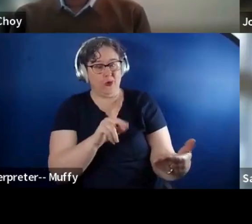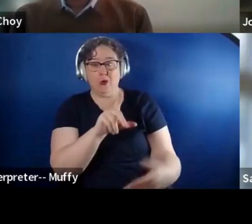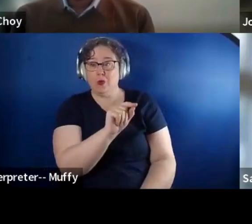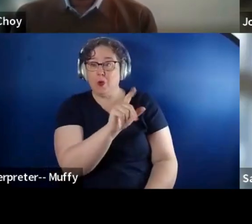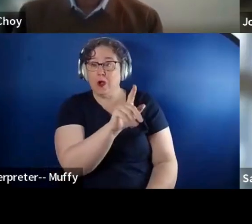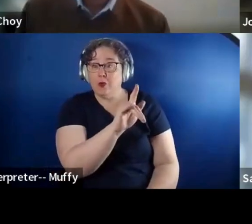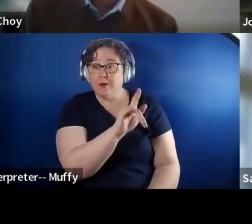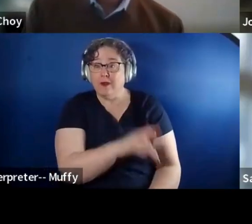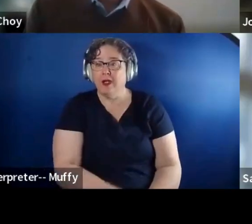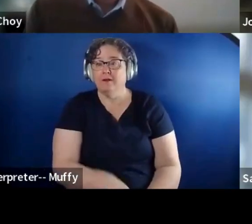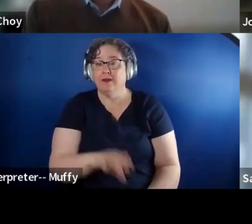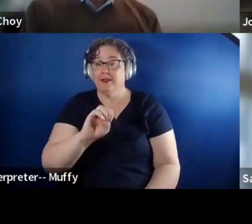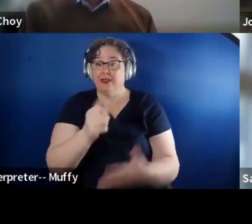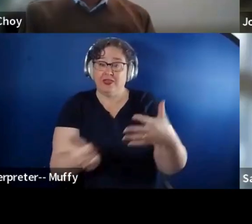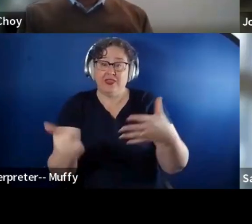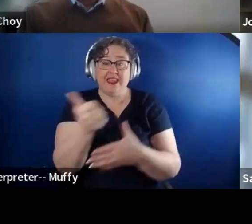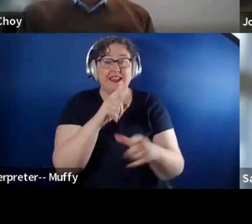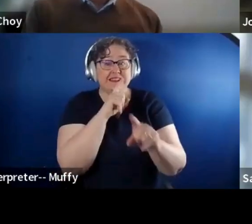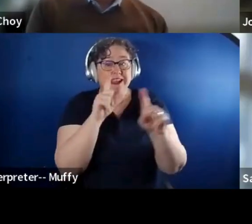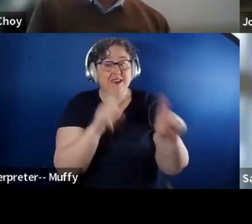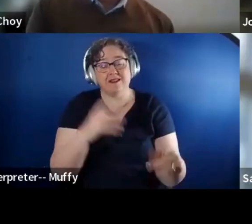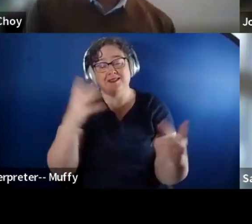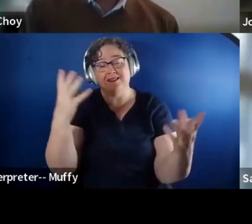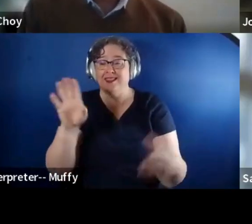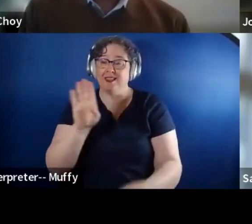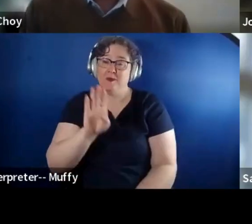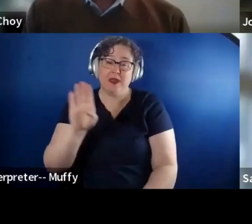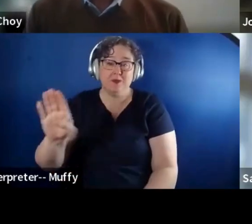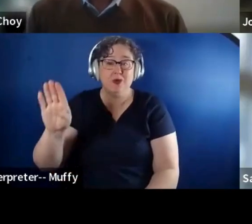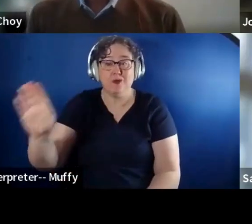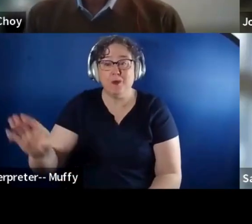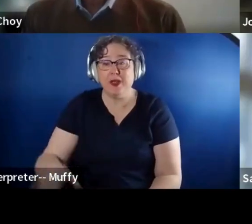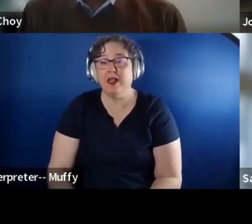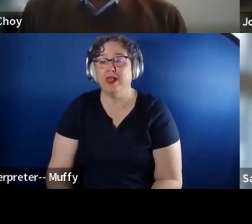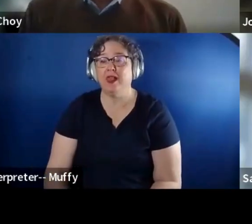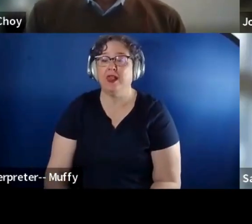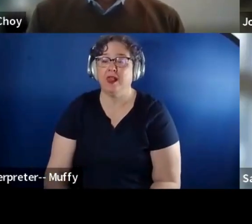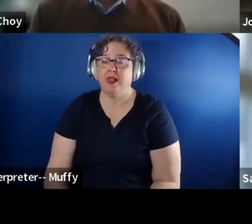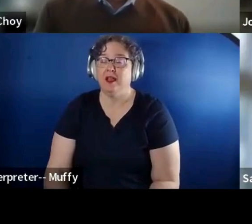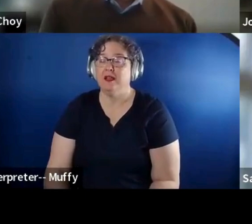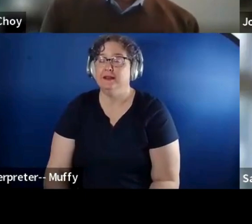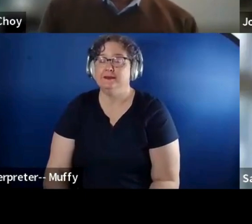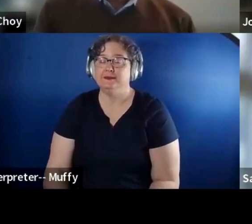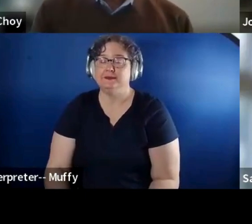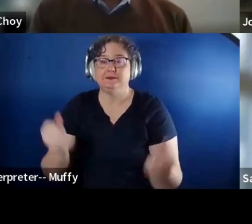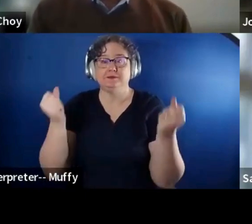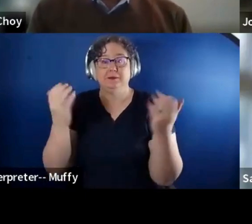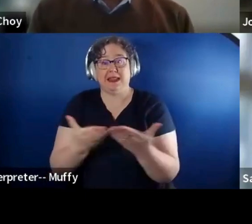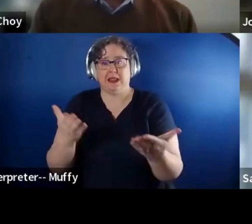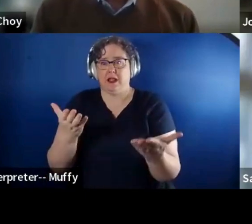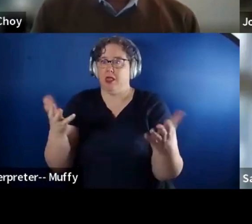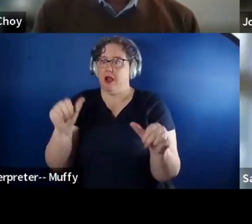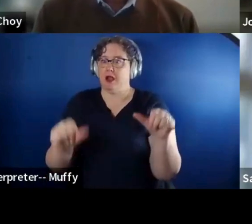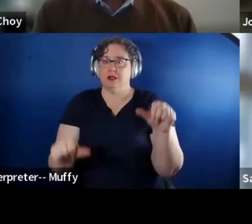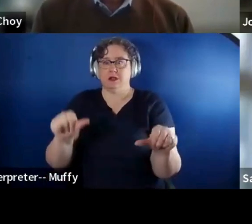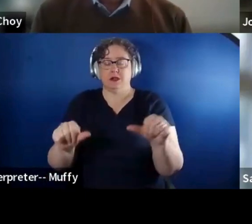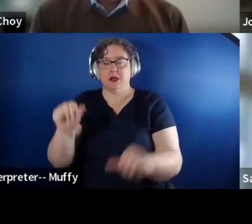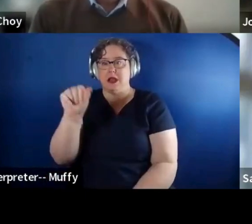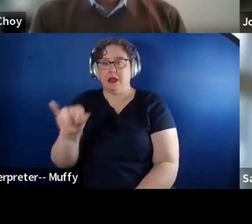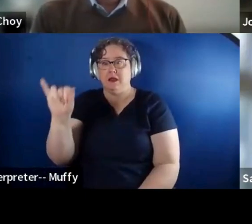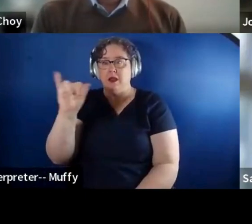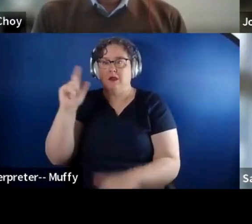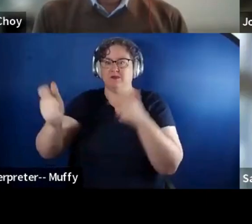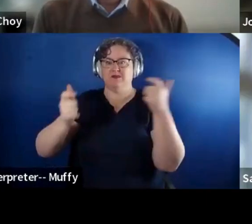orders that came down, the big, beautiful bill, and all these things, there was a lot of uncertainty. AI became a